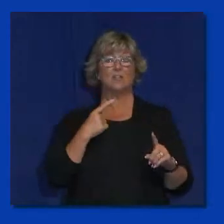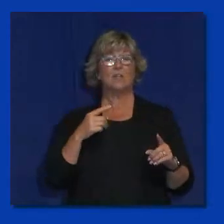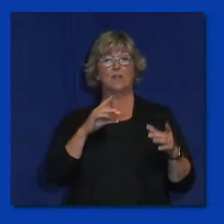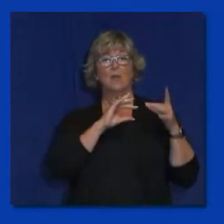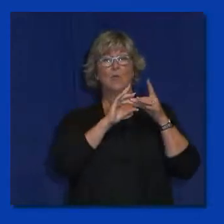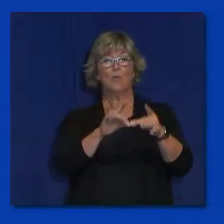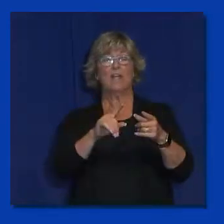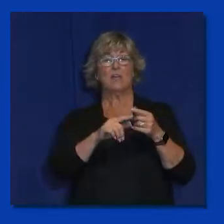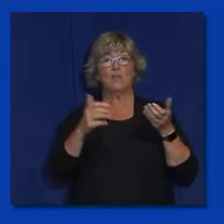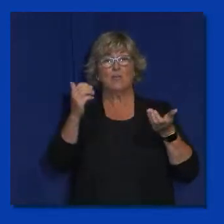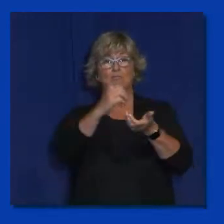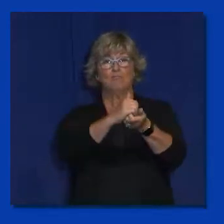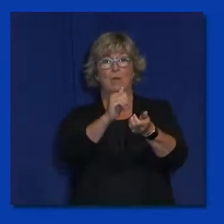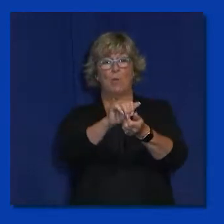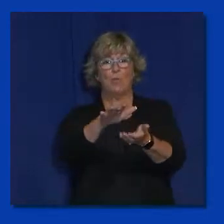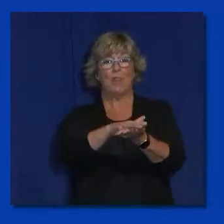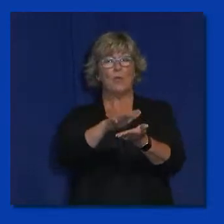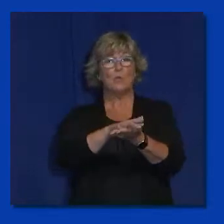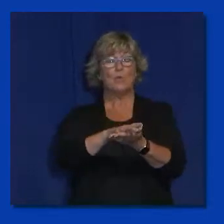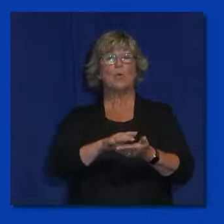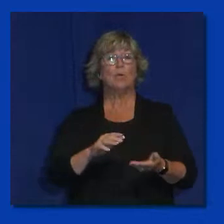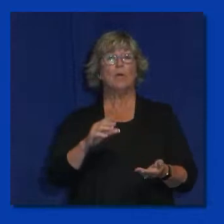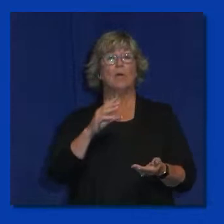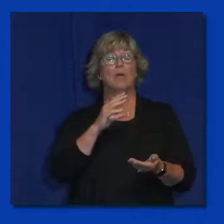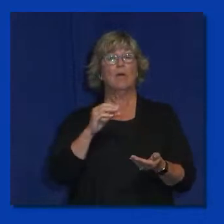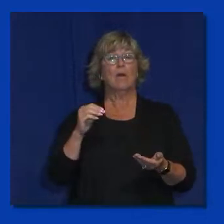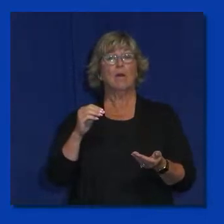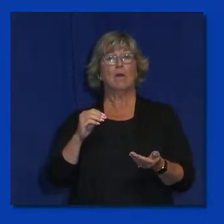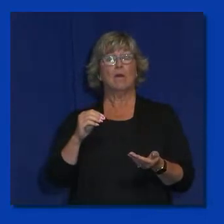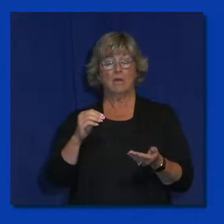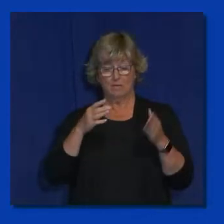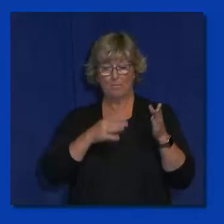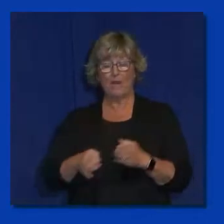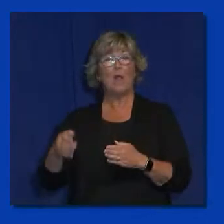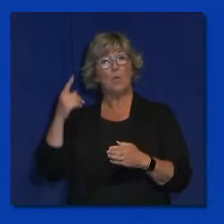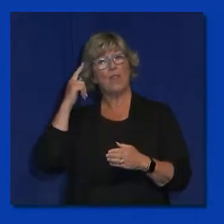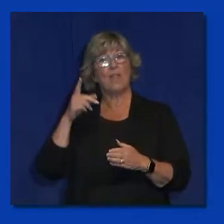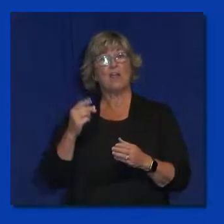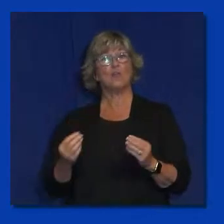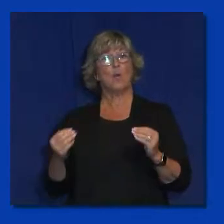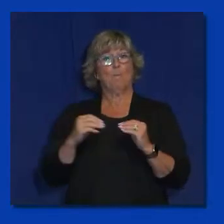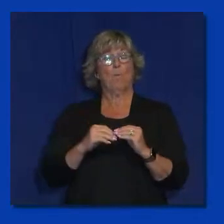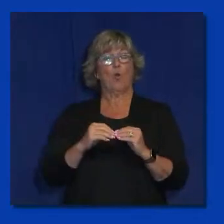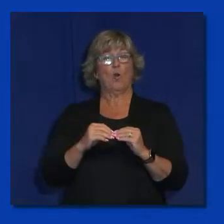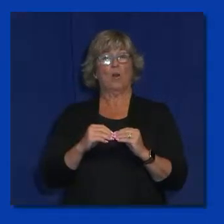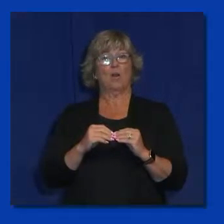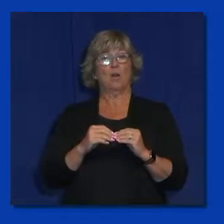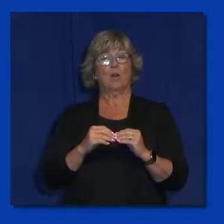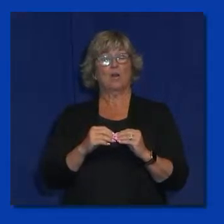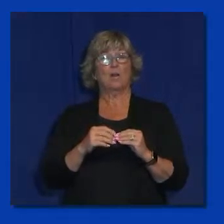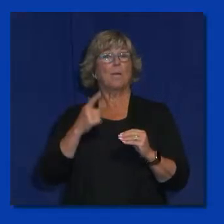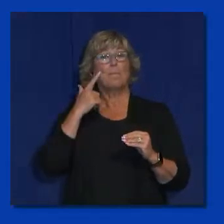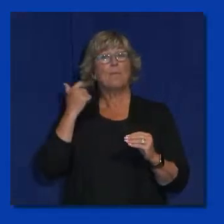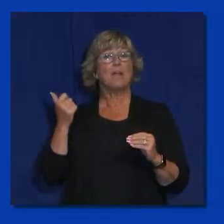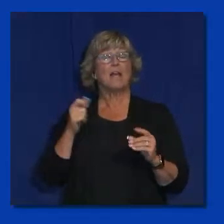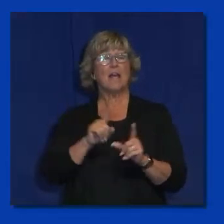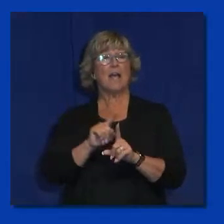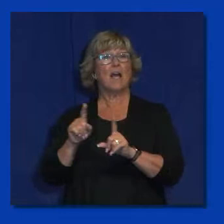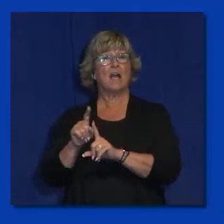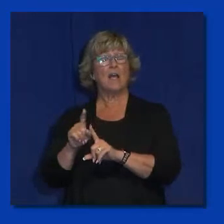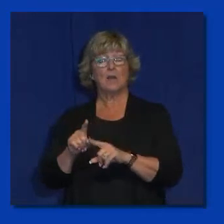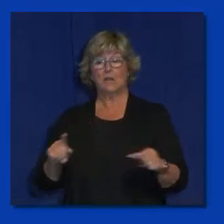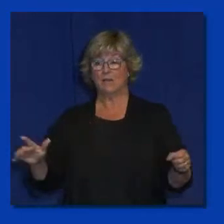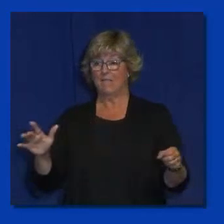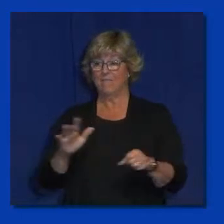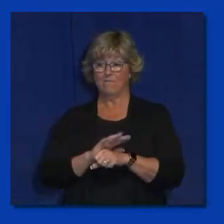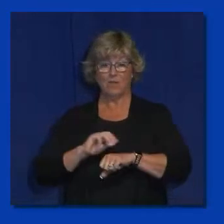schools as well that are deeply connected to the strategy. We think we can do a little bit more because as we